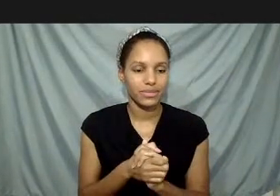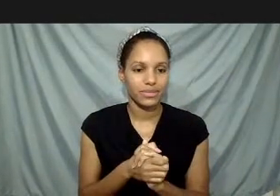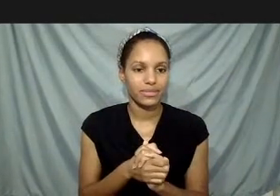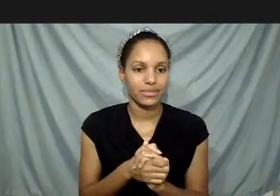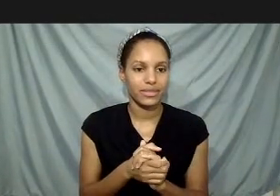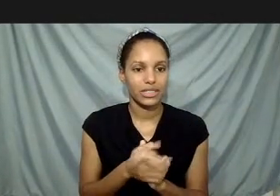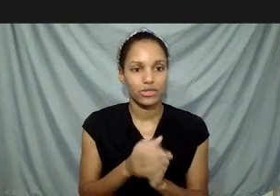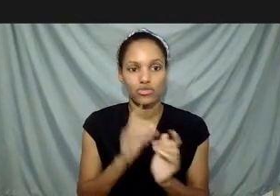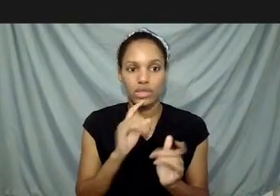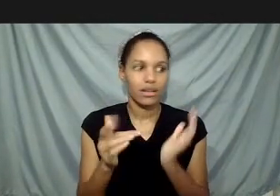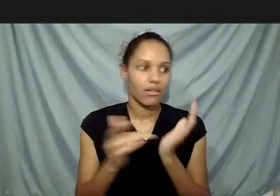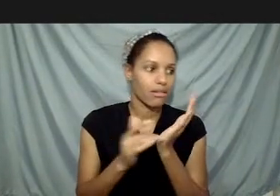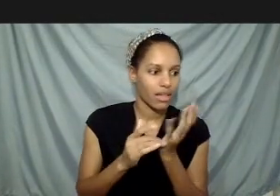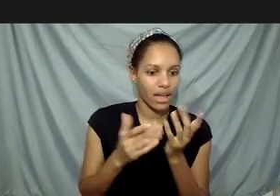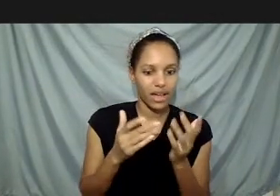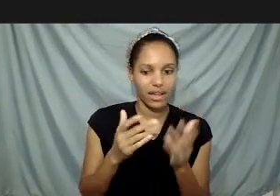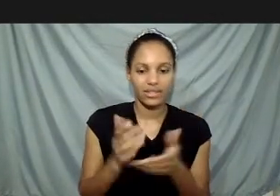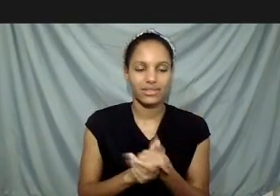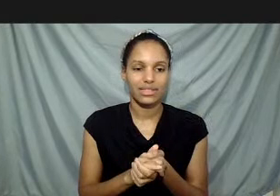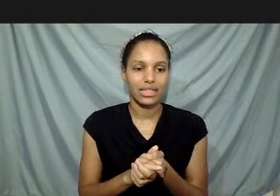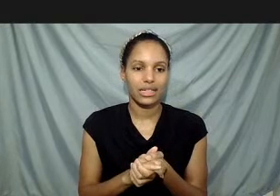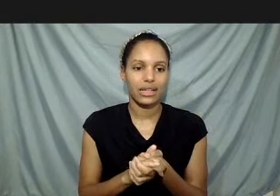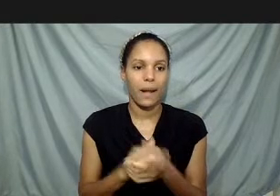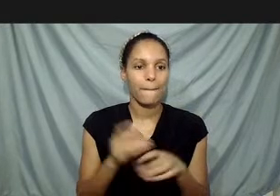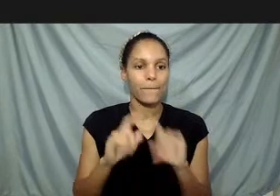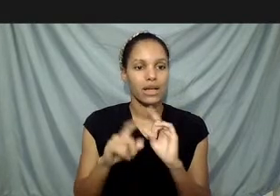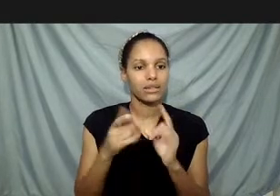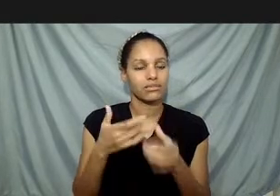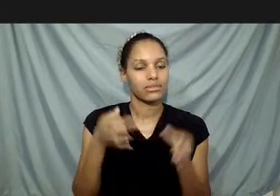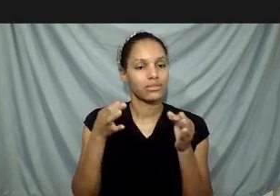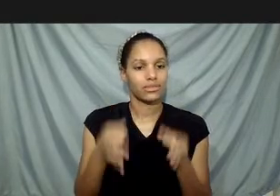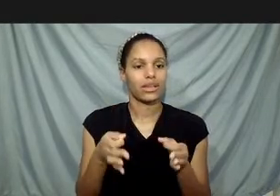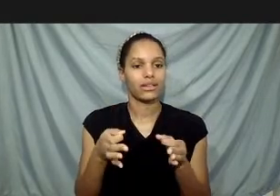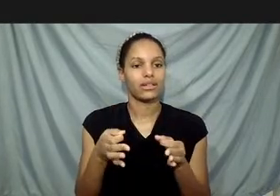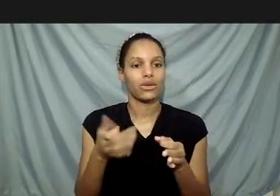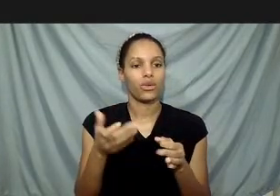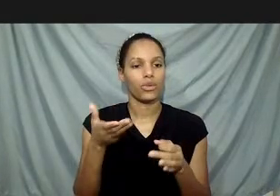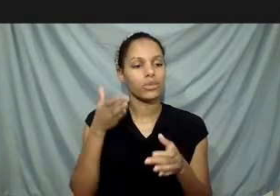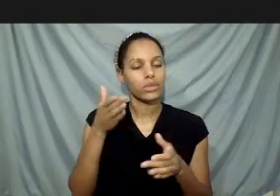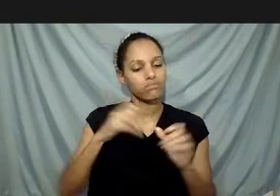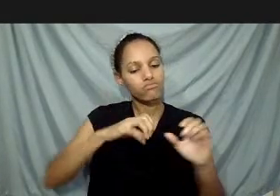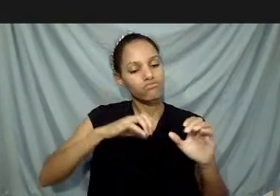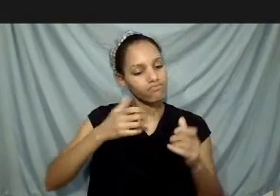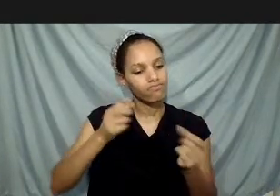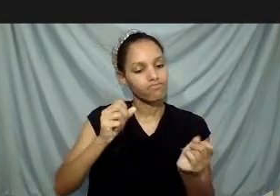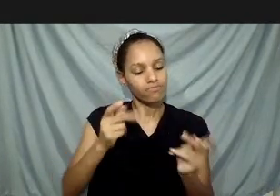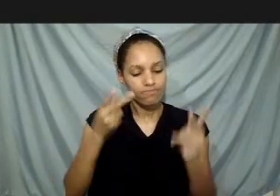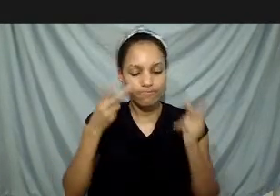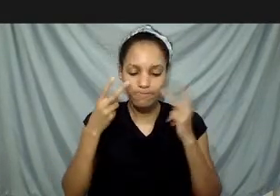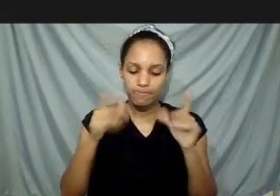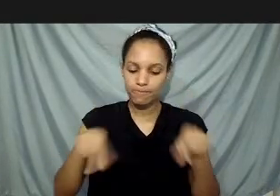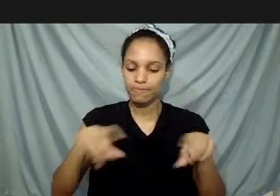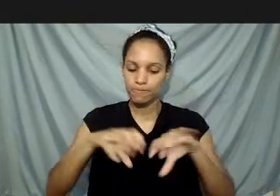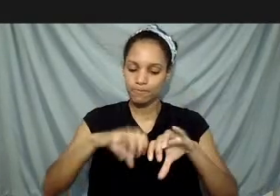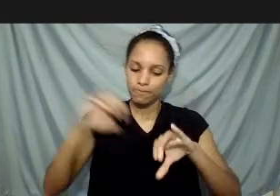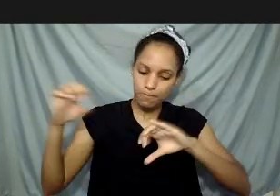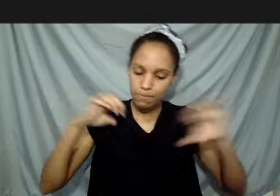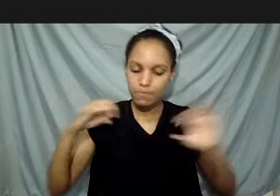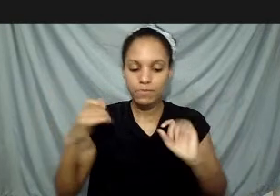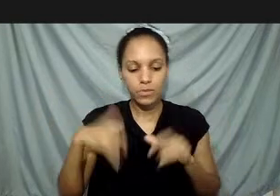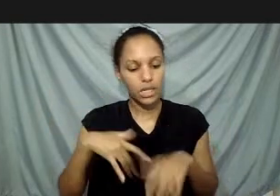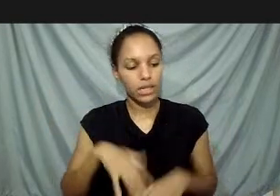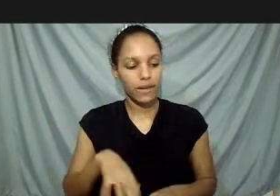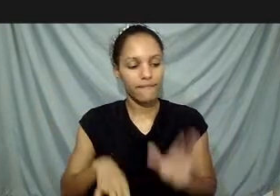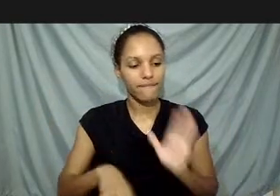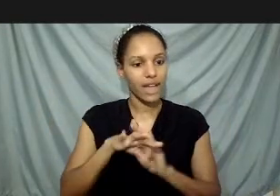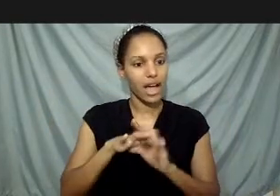these virtual platforms? But what we decided is that we would unpack it and really deal with it in a way that would be authentic